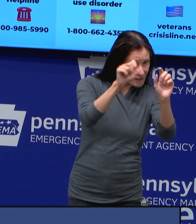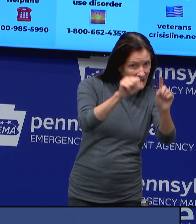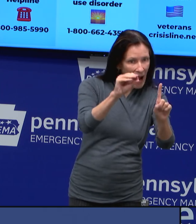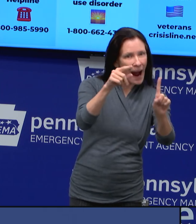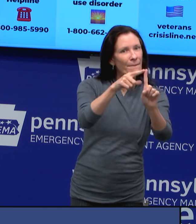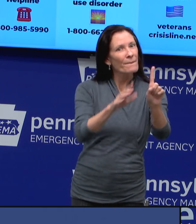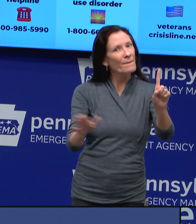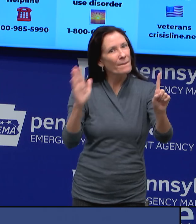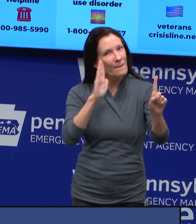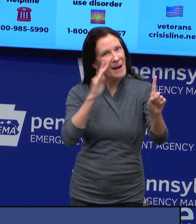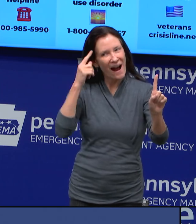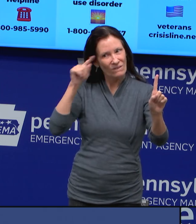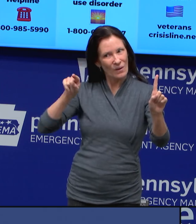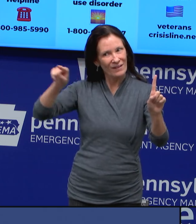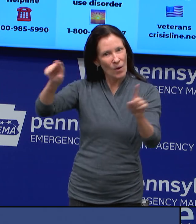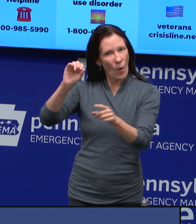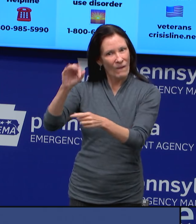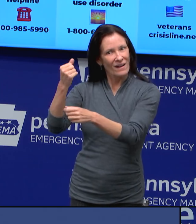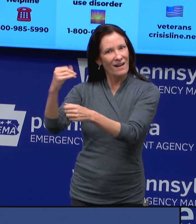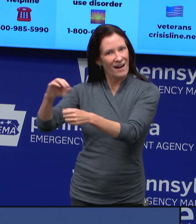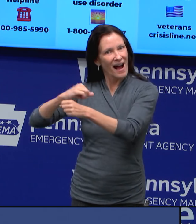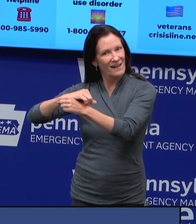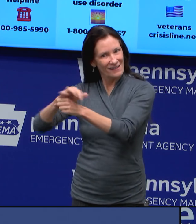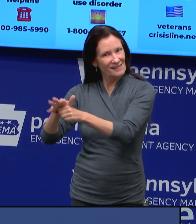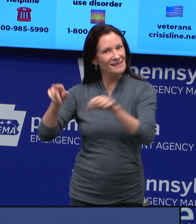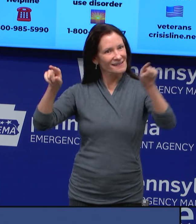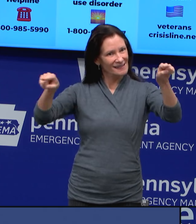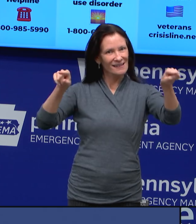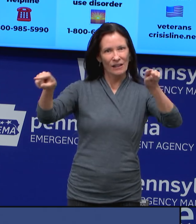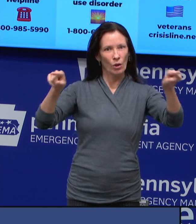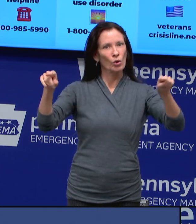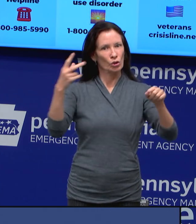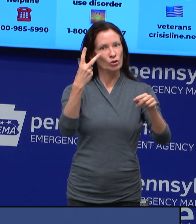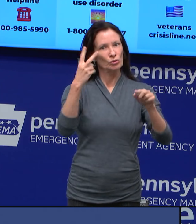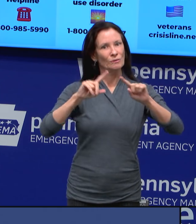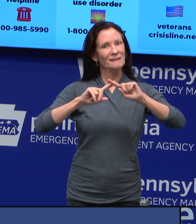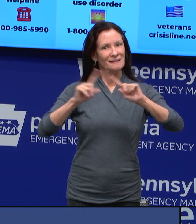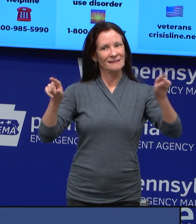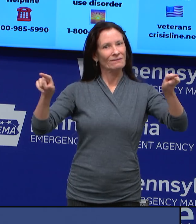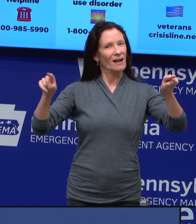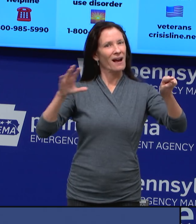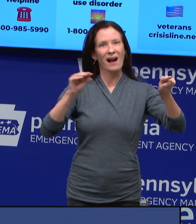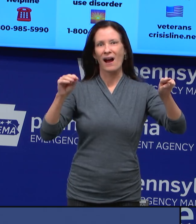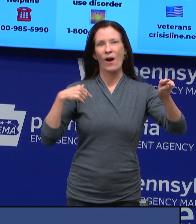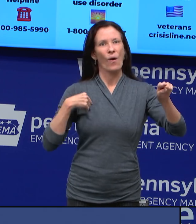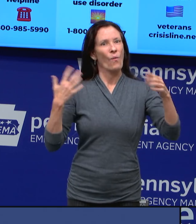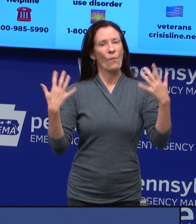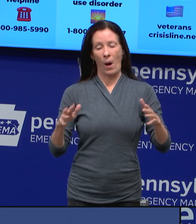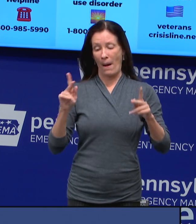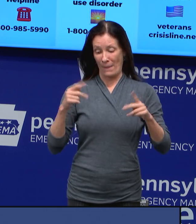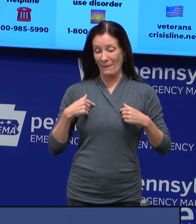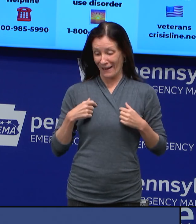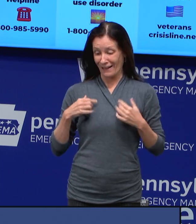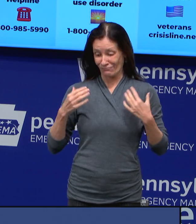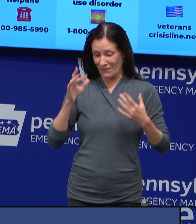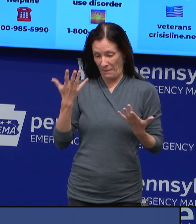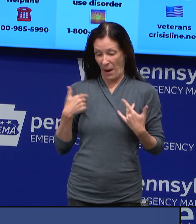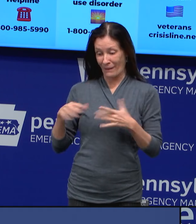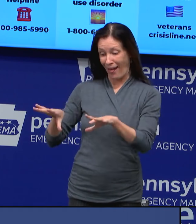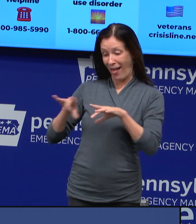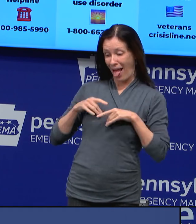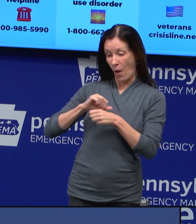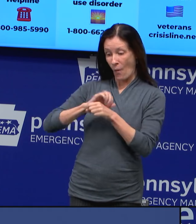and staff, or hamper a hospital or surgical center's ability to respond to a